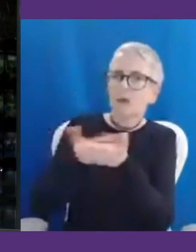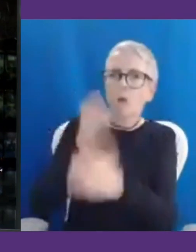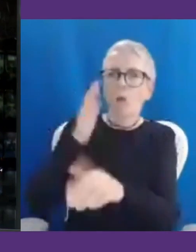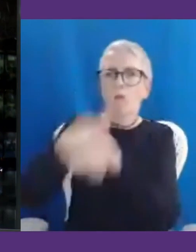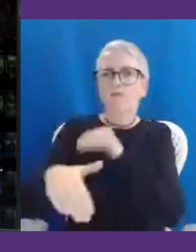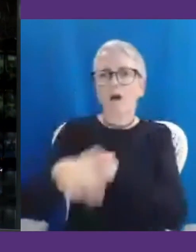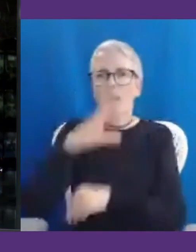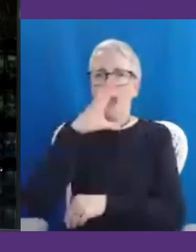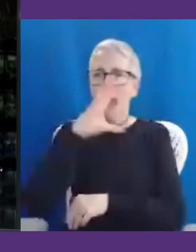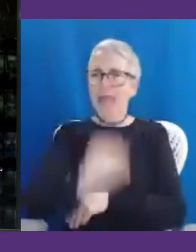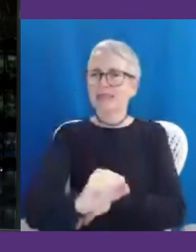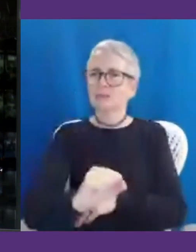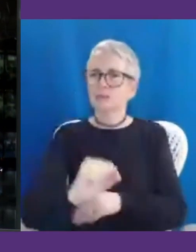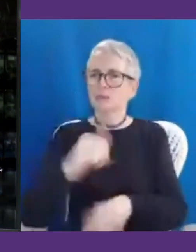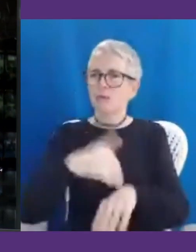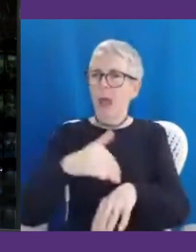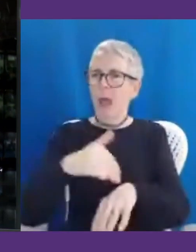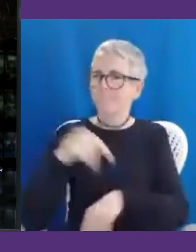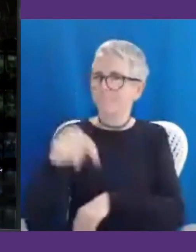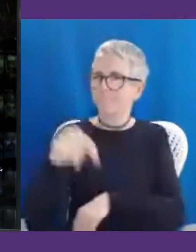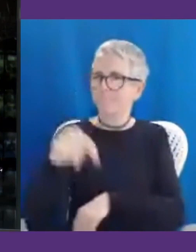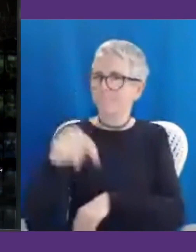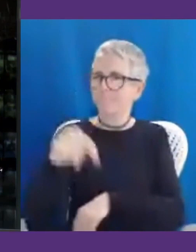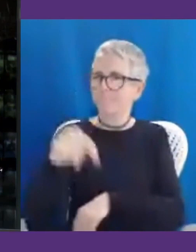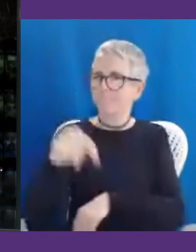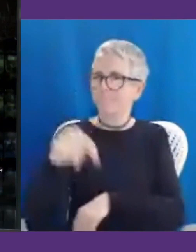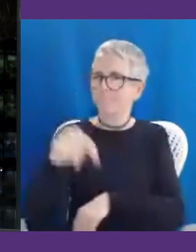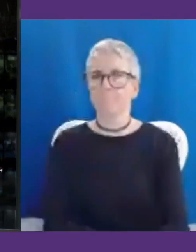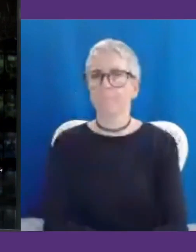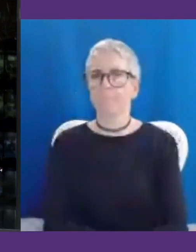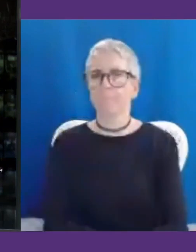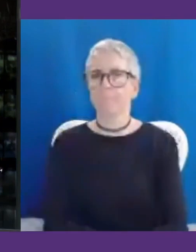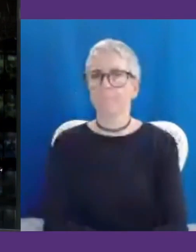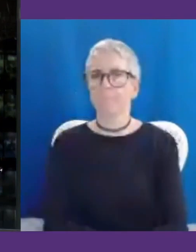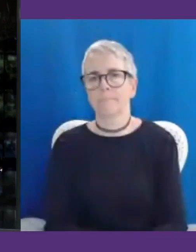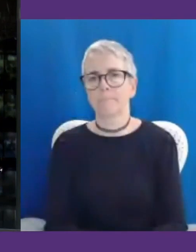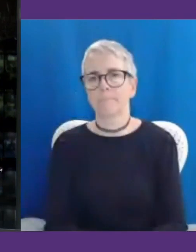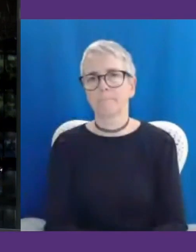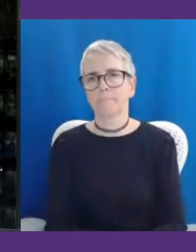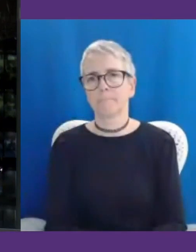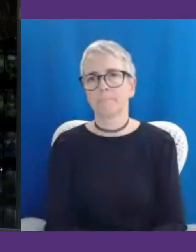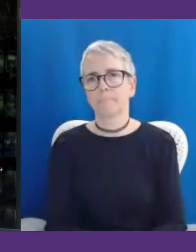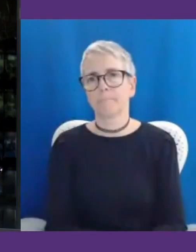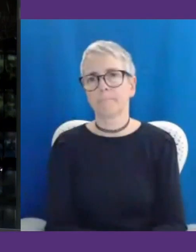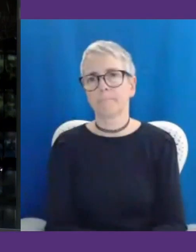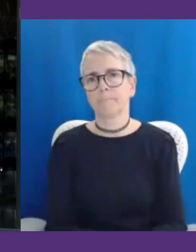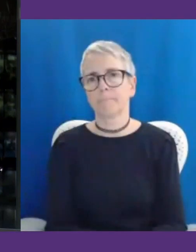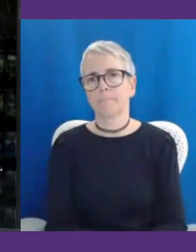Online hate crime, which has been on the increase.